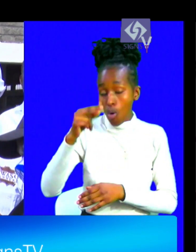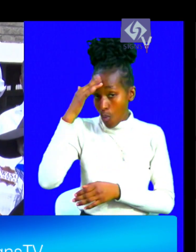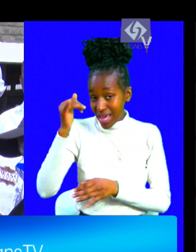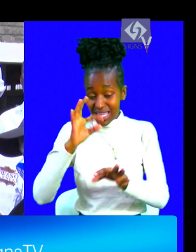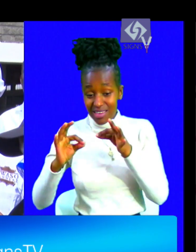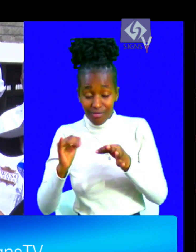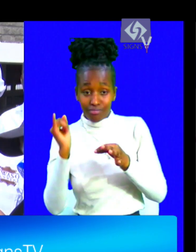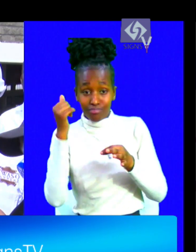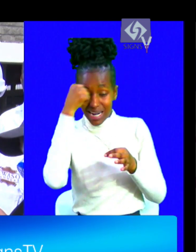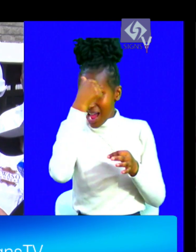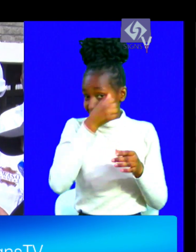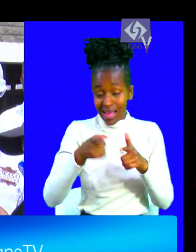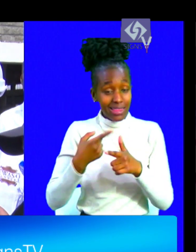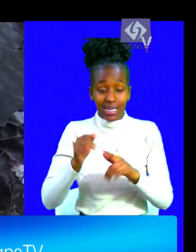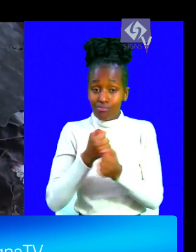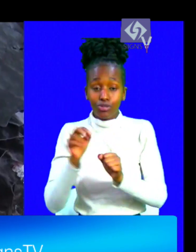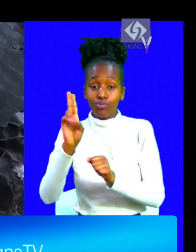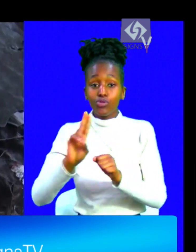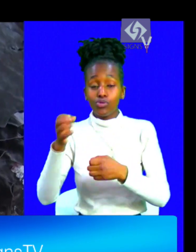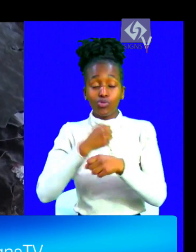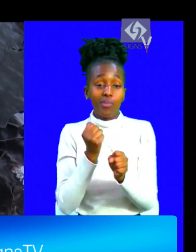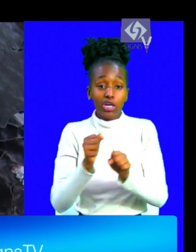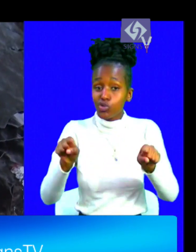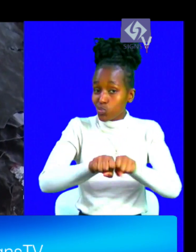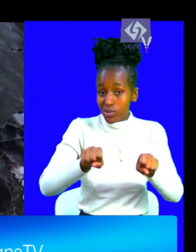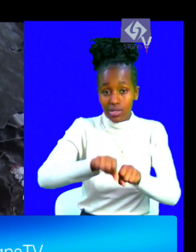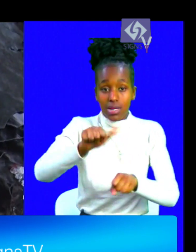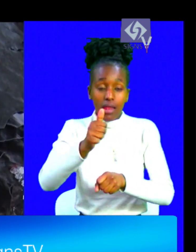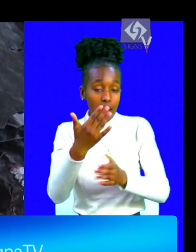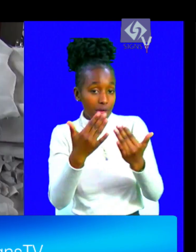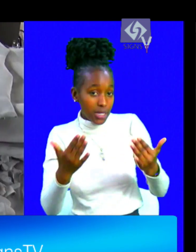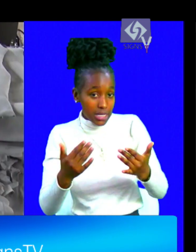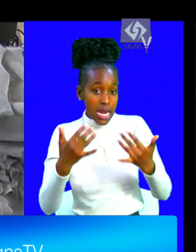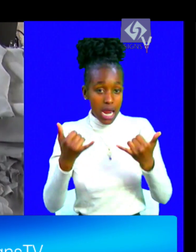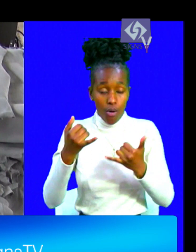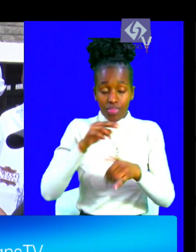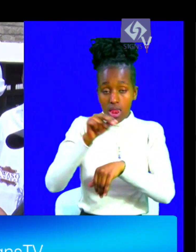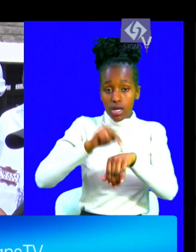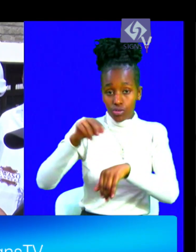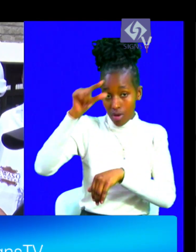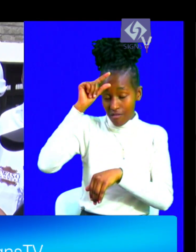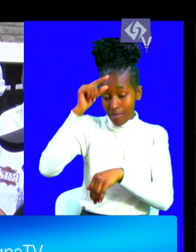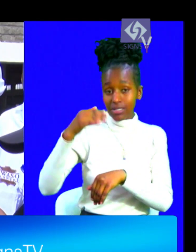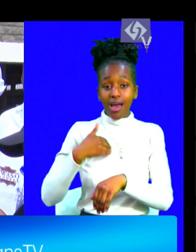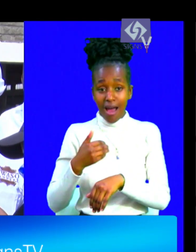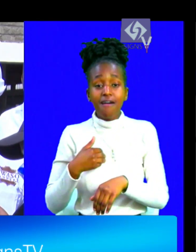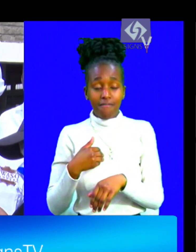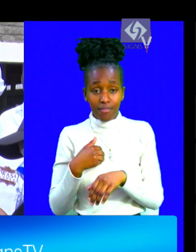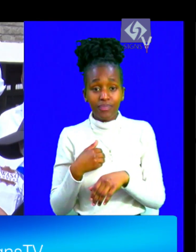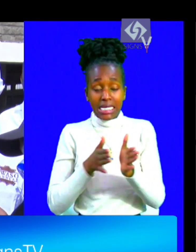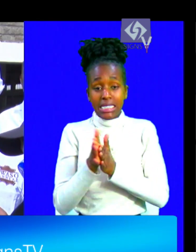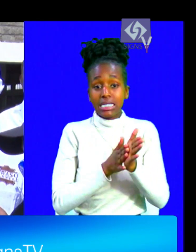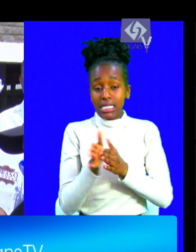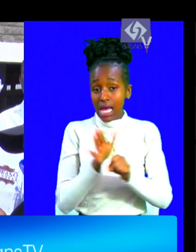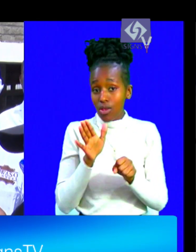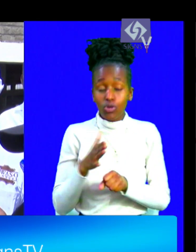tumika kutengeneza viatu. Kama serikali kuu, tuko na hamu kubwa sana kuhakikisha